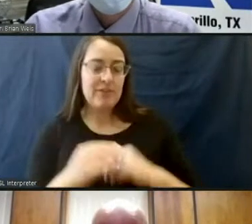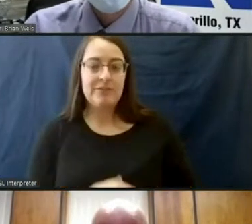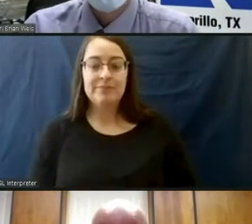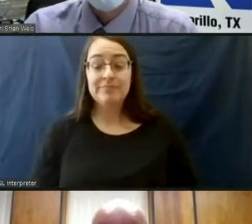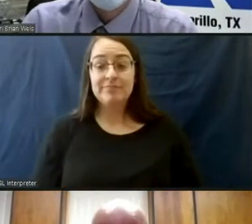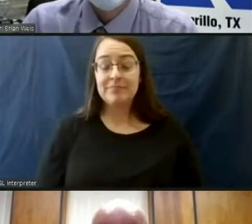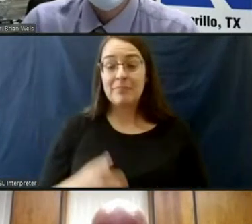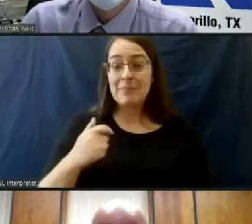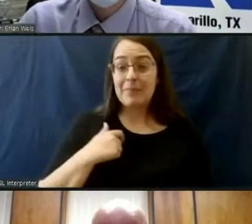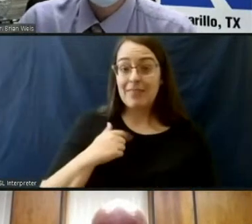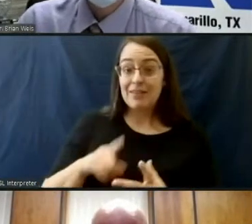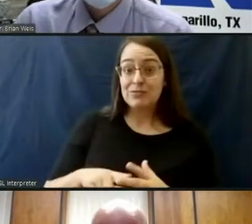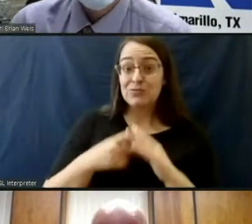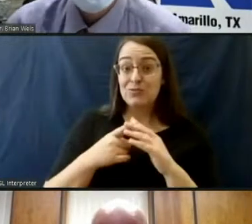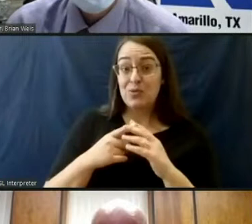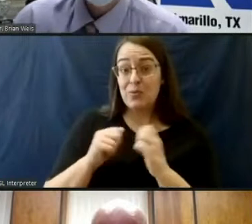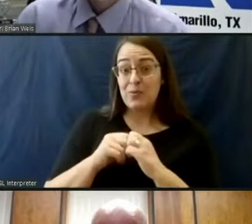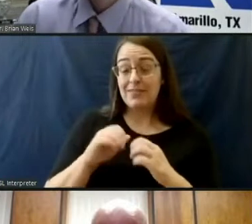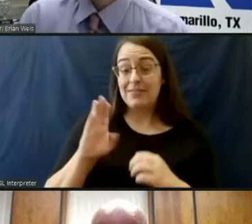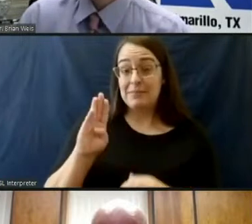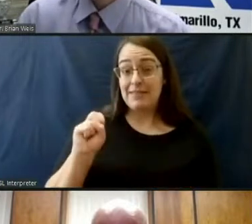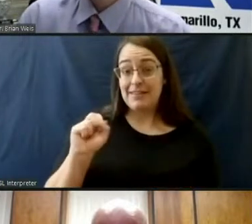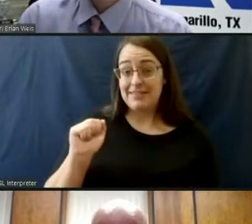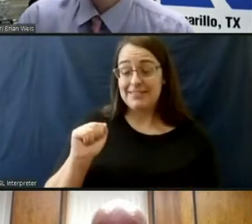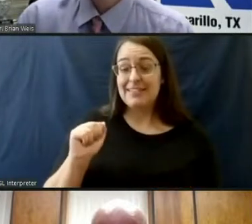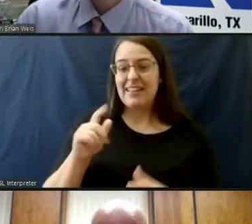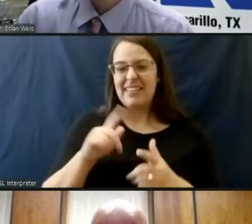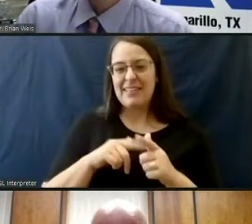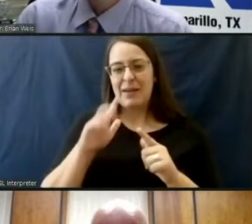I can start off with the answering that, and then I'll let